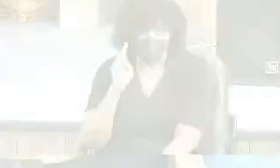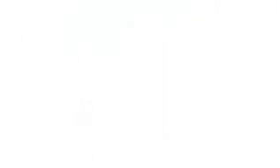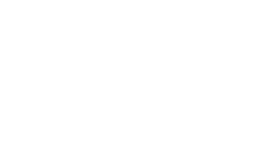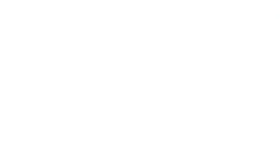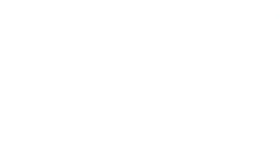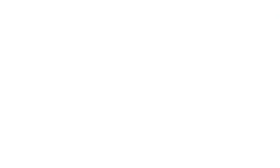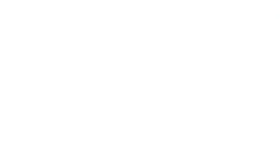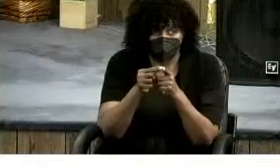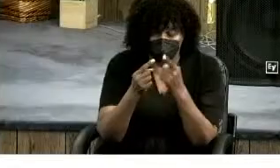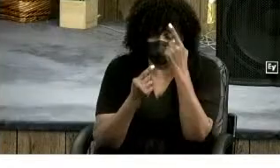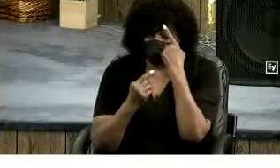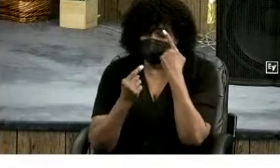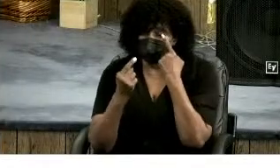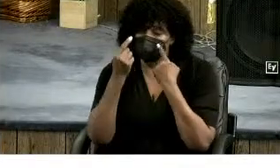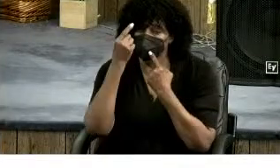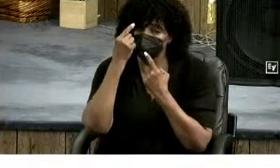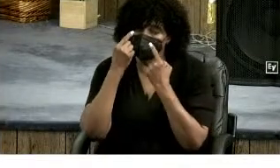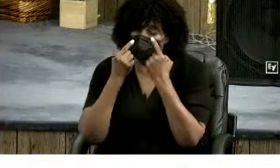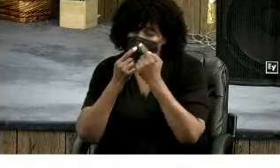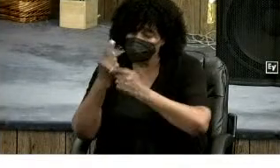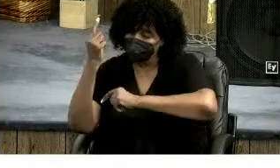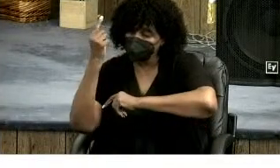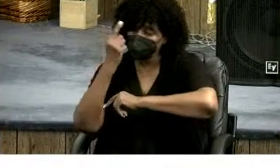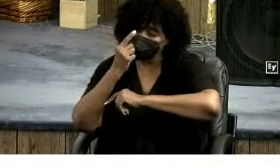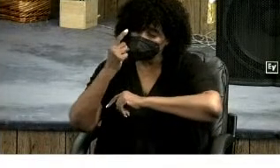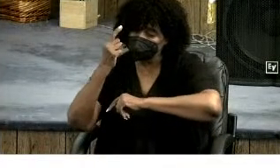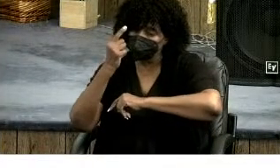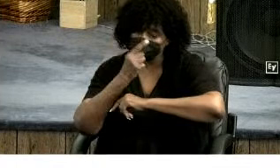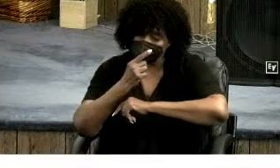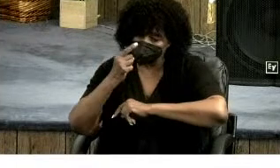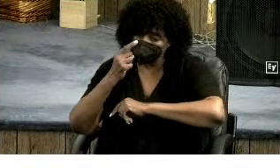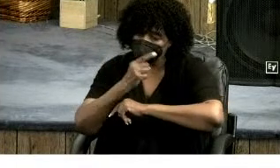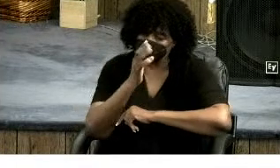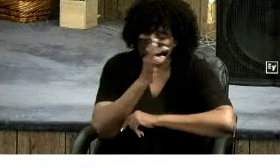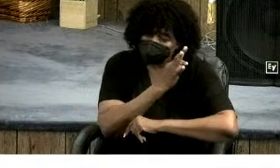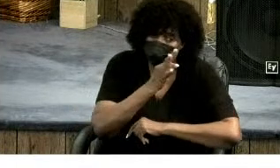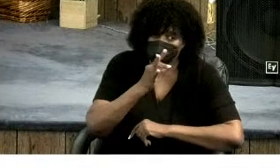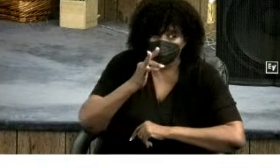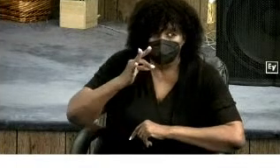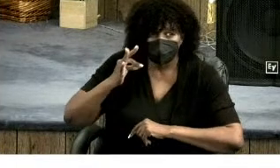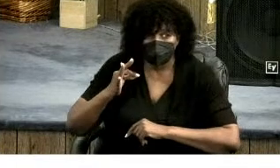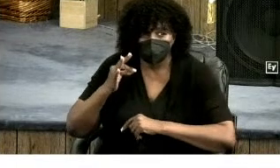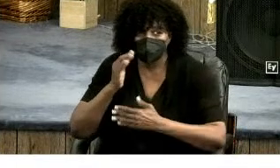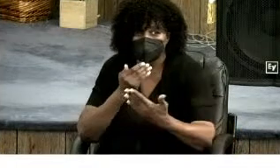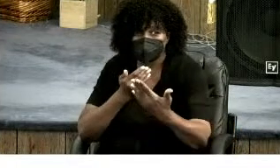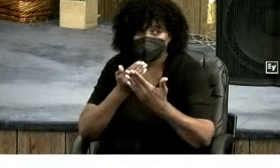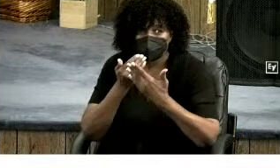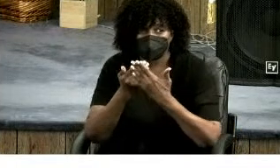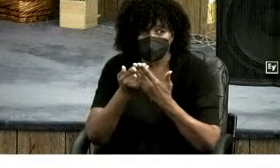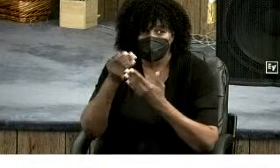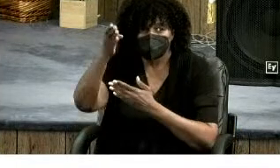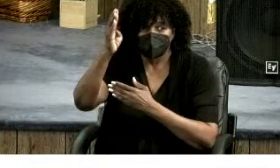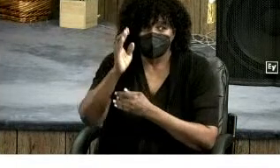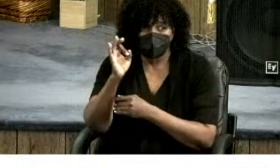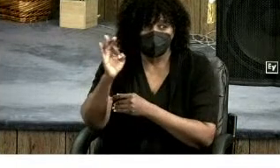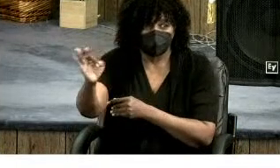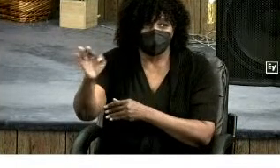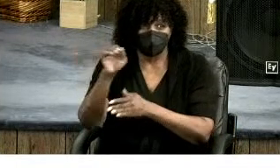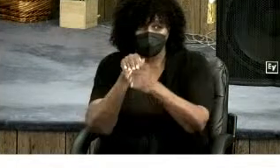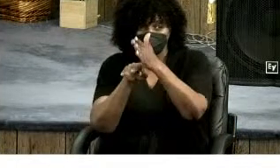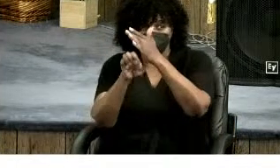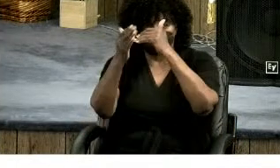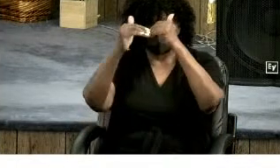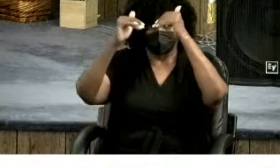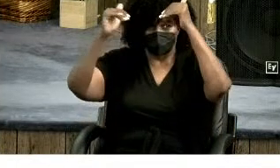sat down and wept and mourned for days, fasting and praying before the God of heaven. And I wish I had time to talk about